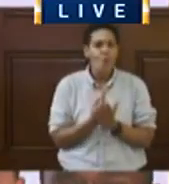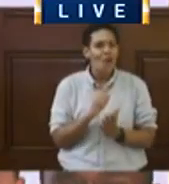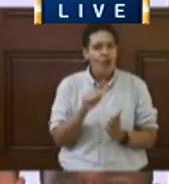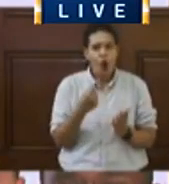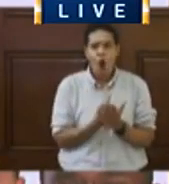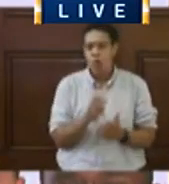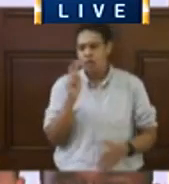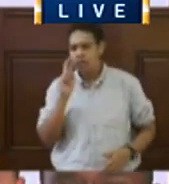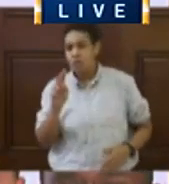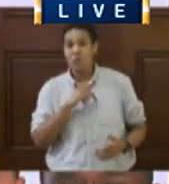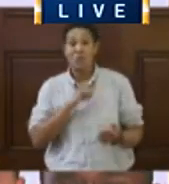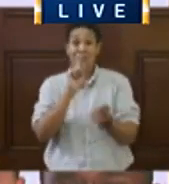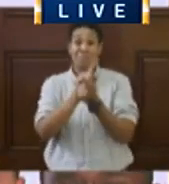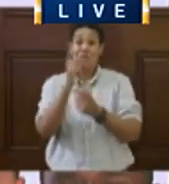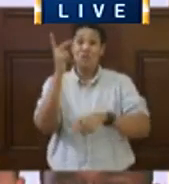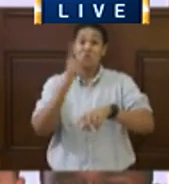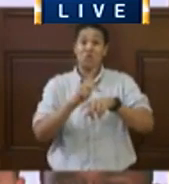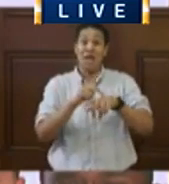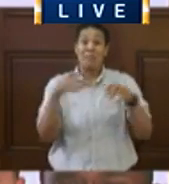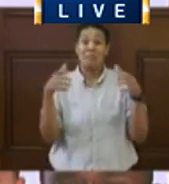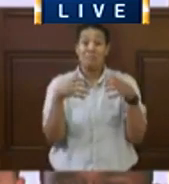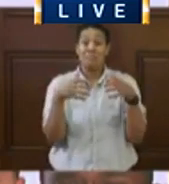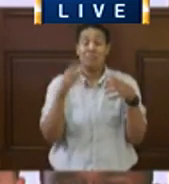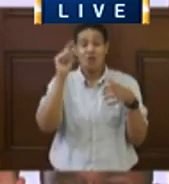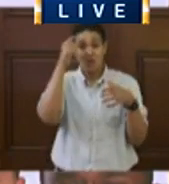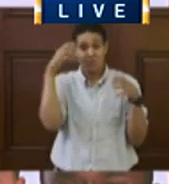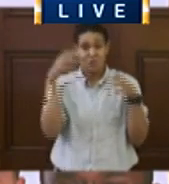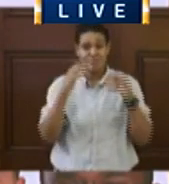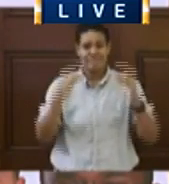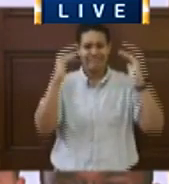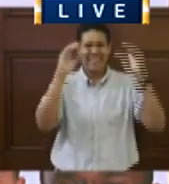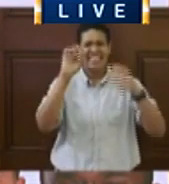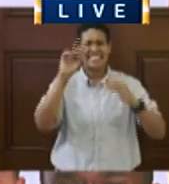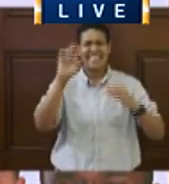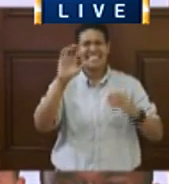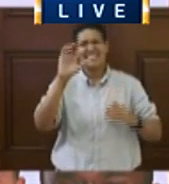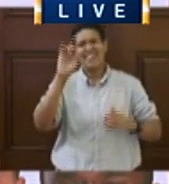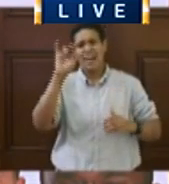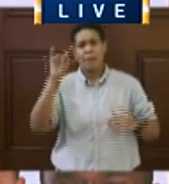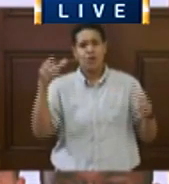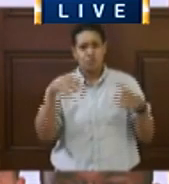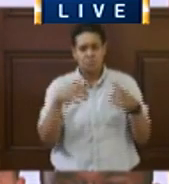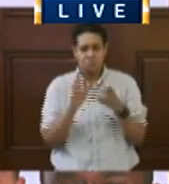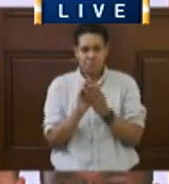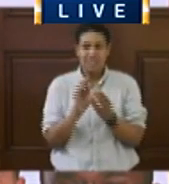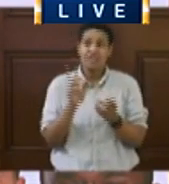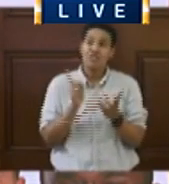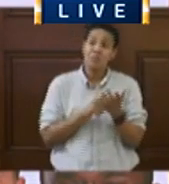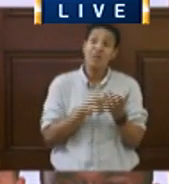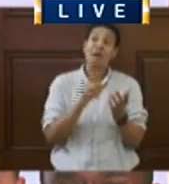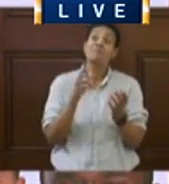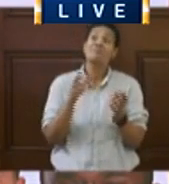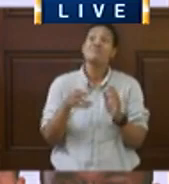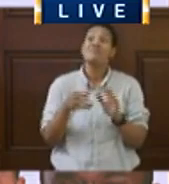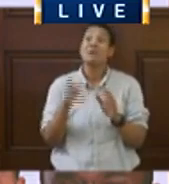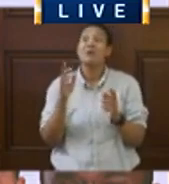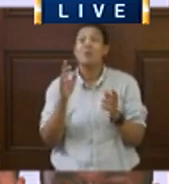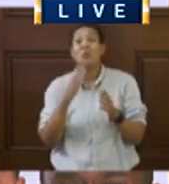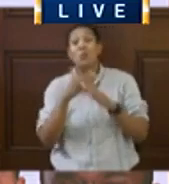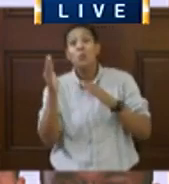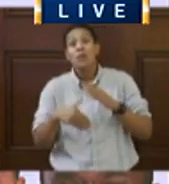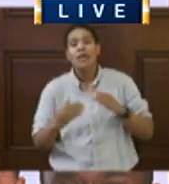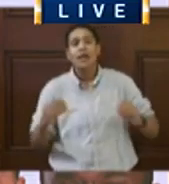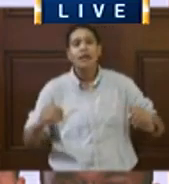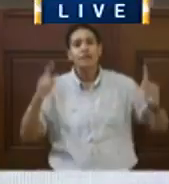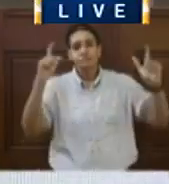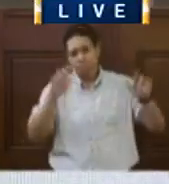twice a week as a cabinet to review what is happening, and we meet on the weekends as well remotely to review. So we